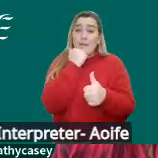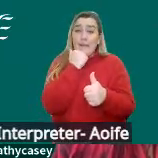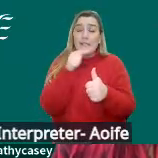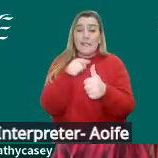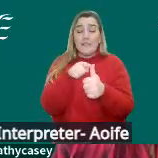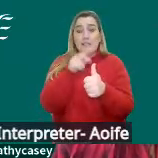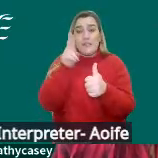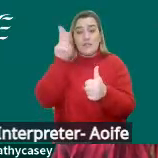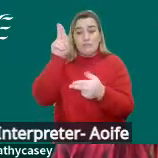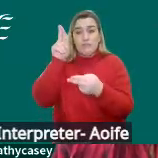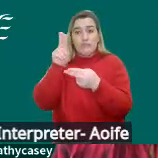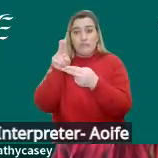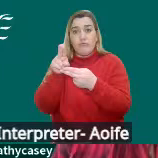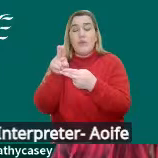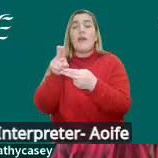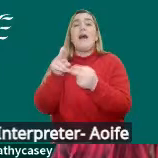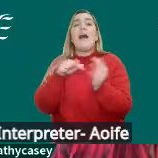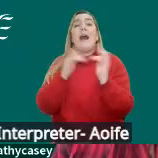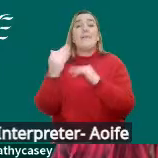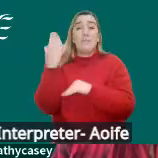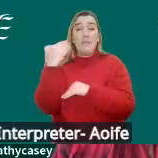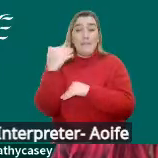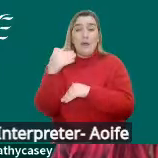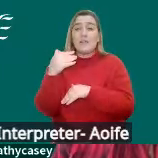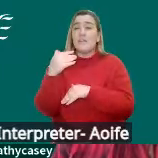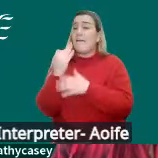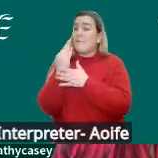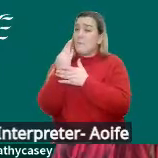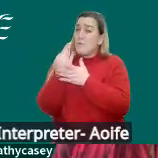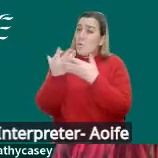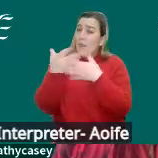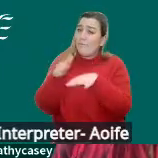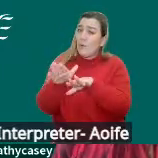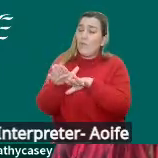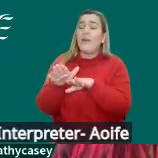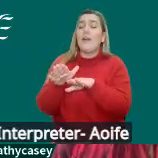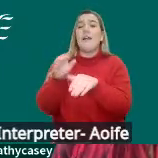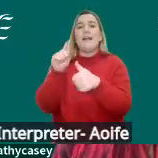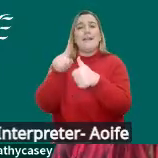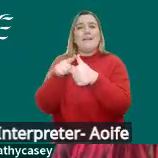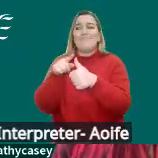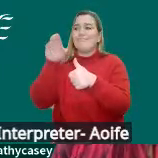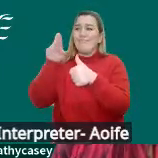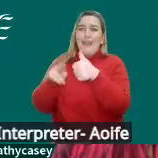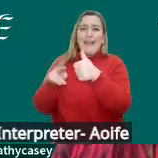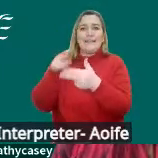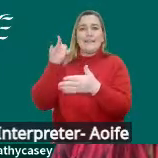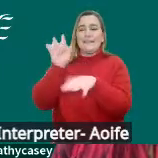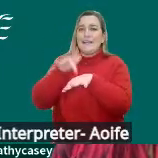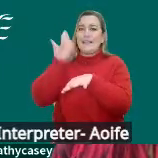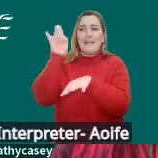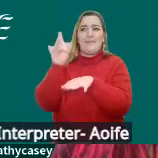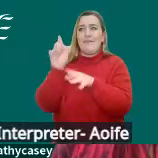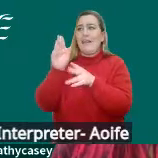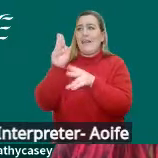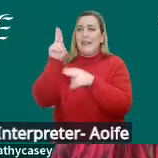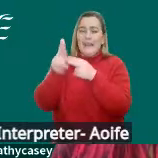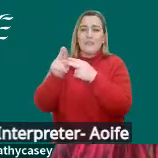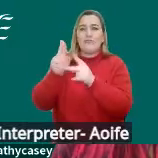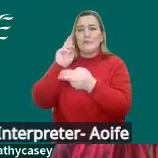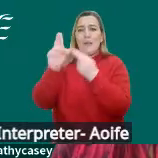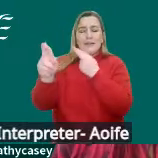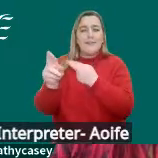eggs left, but they're older and they're less sensitive and less responsive to the hormones that we have, and hence our